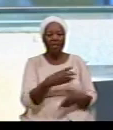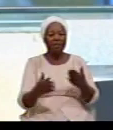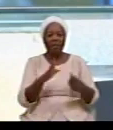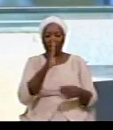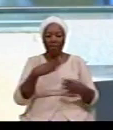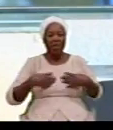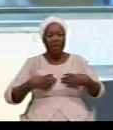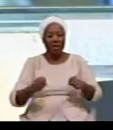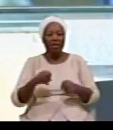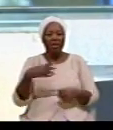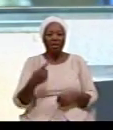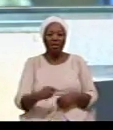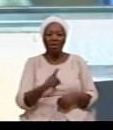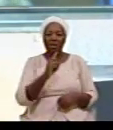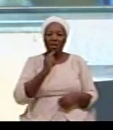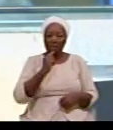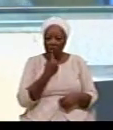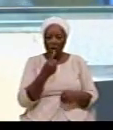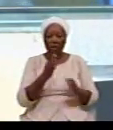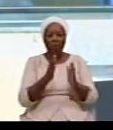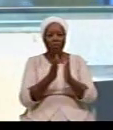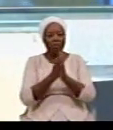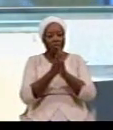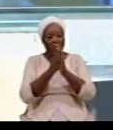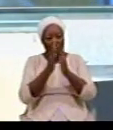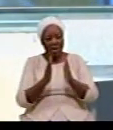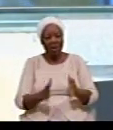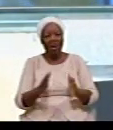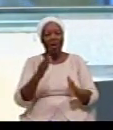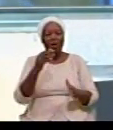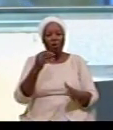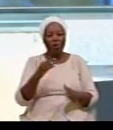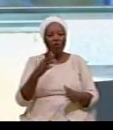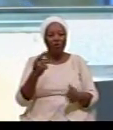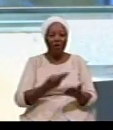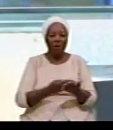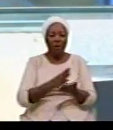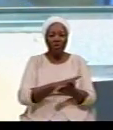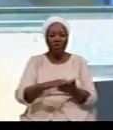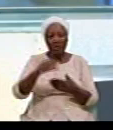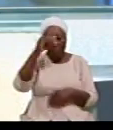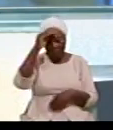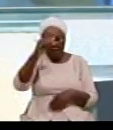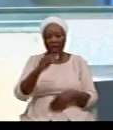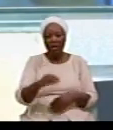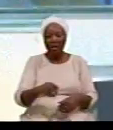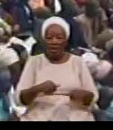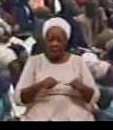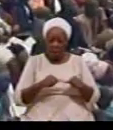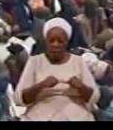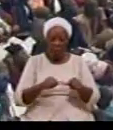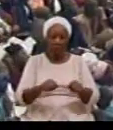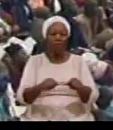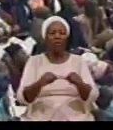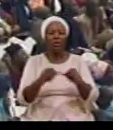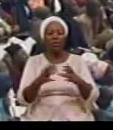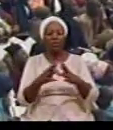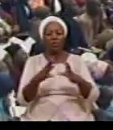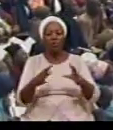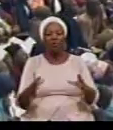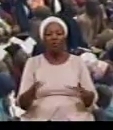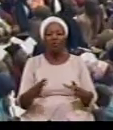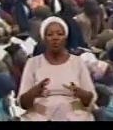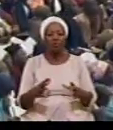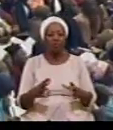The effectual, fervent prayer of a righteous man availeth